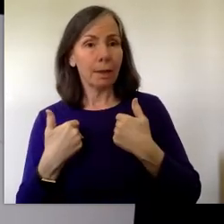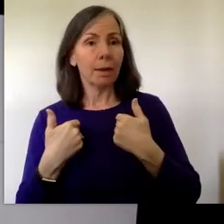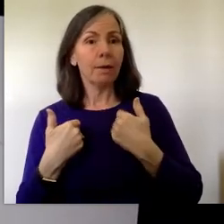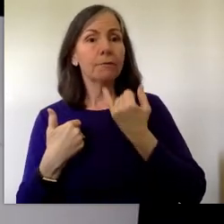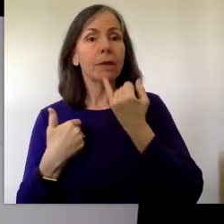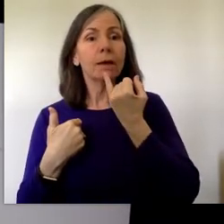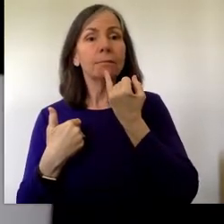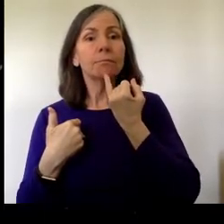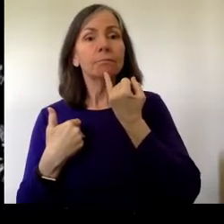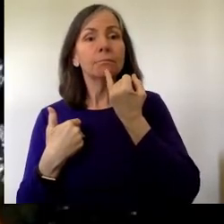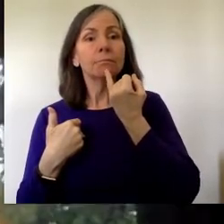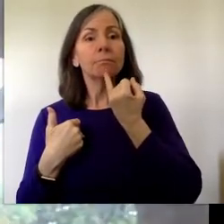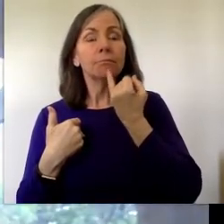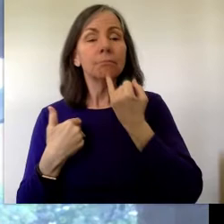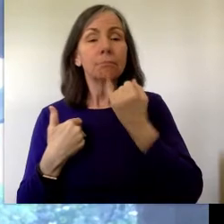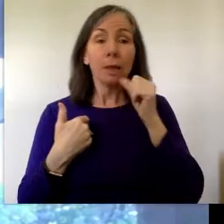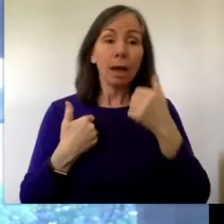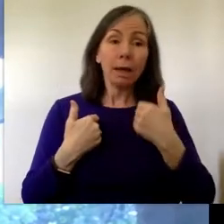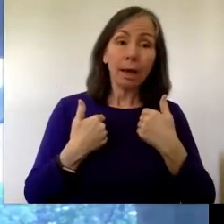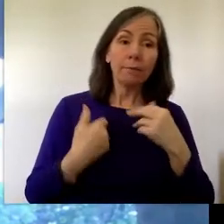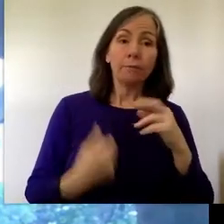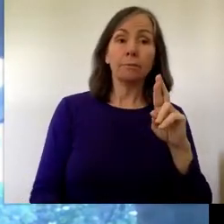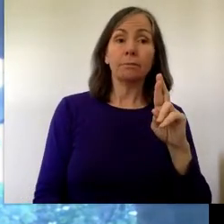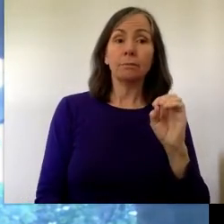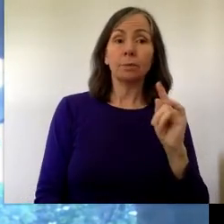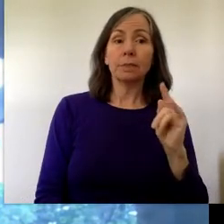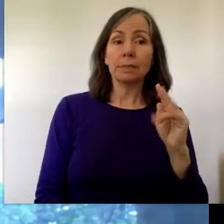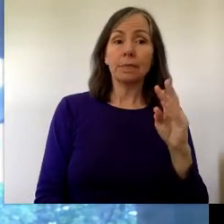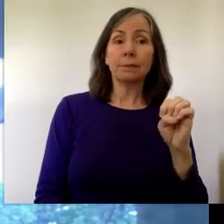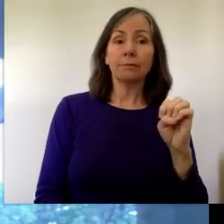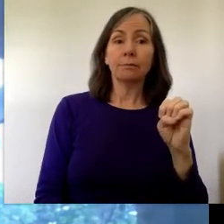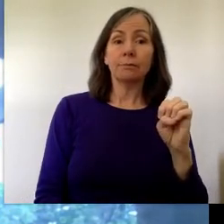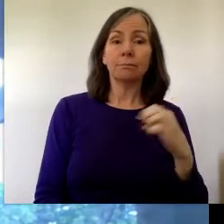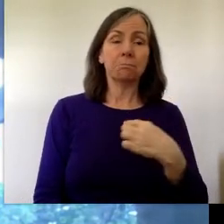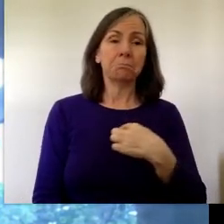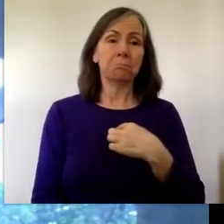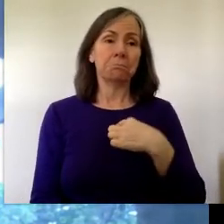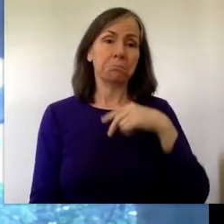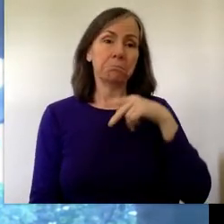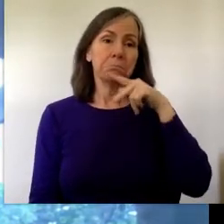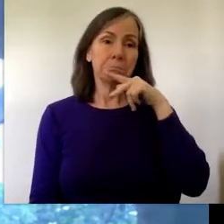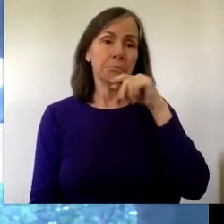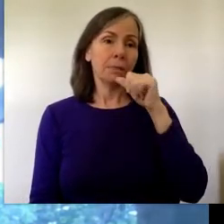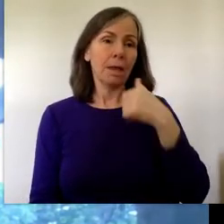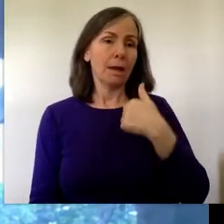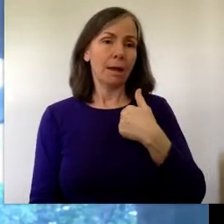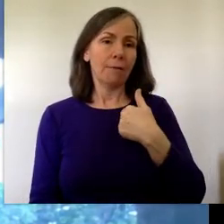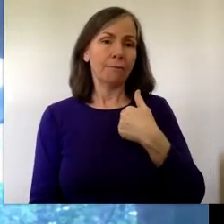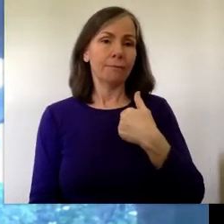it's recessive. So I don't have one, so I have the recessive.